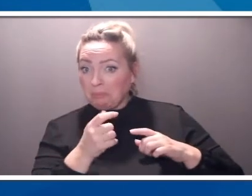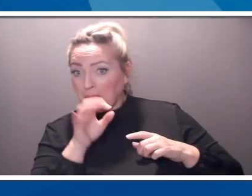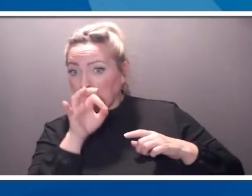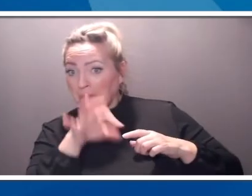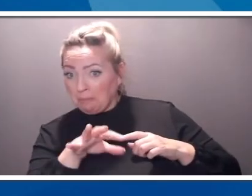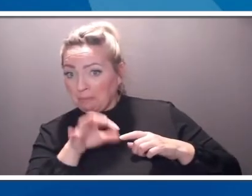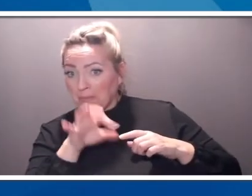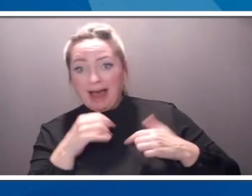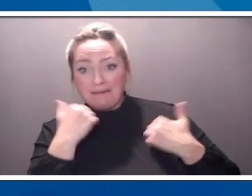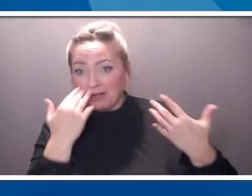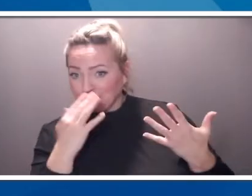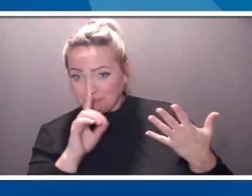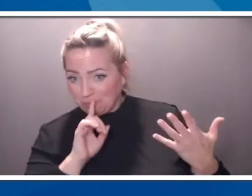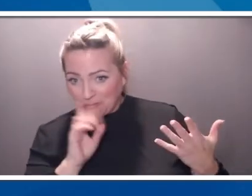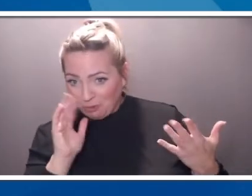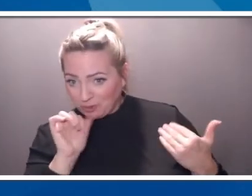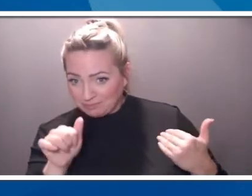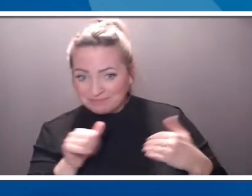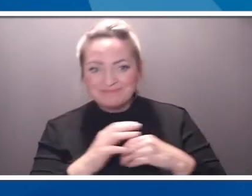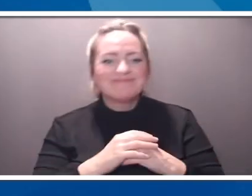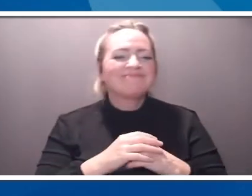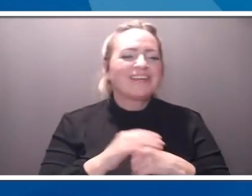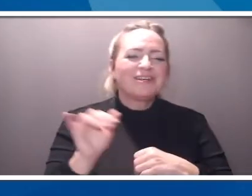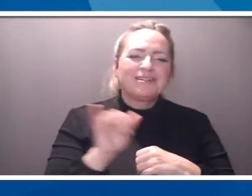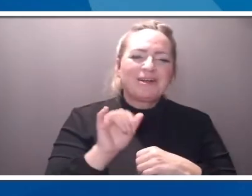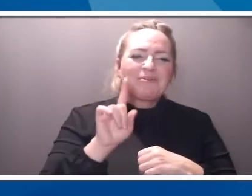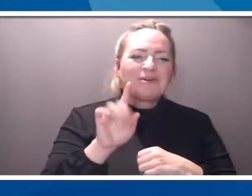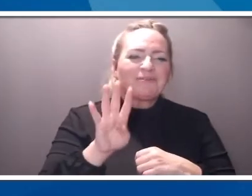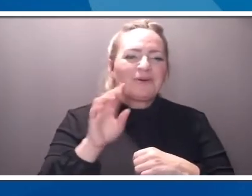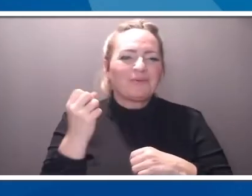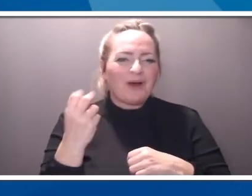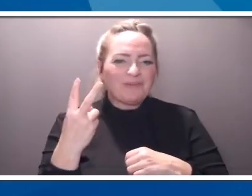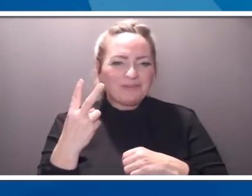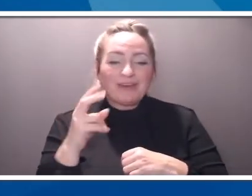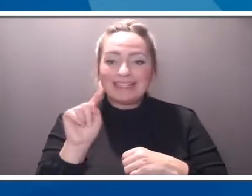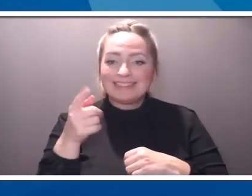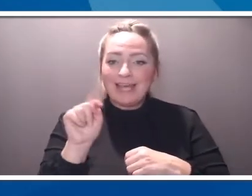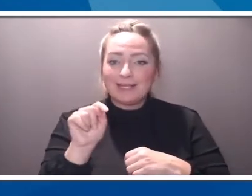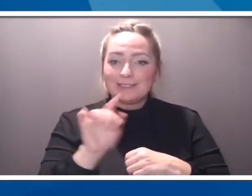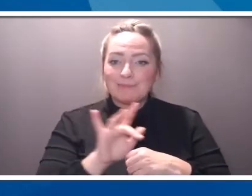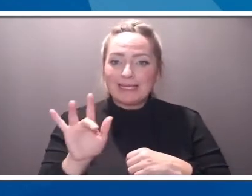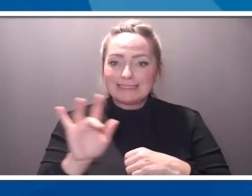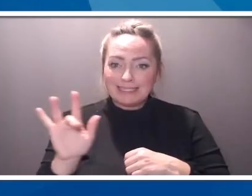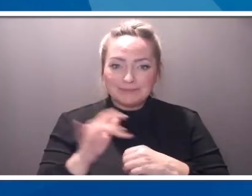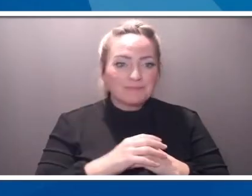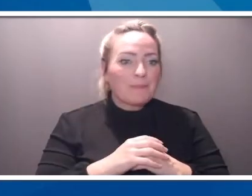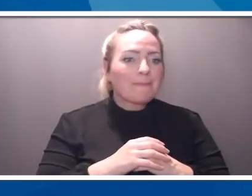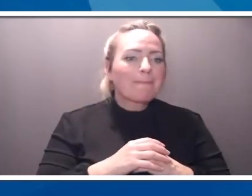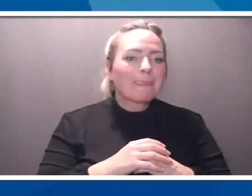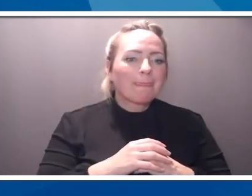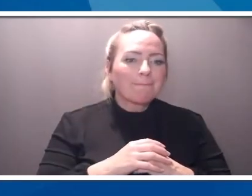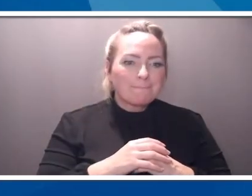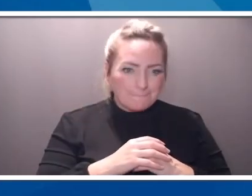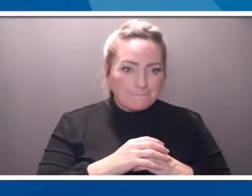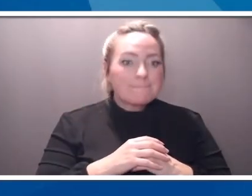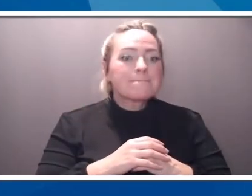I don't know. It's a subtle signal. I hope not. Similarly, 1.4.12 text